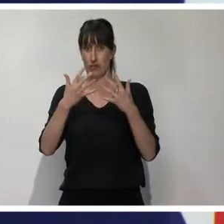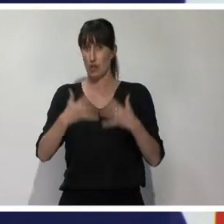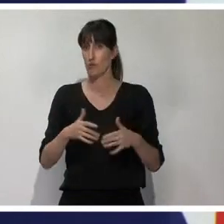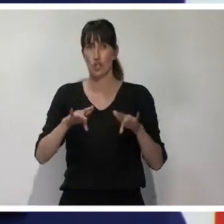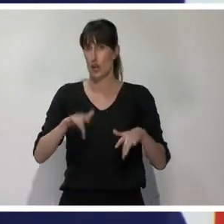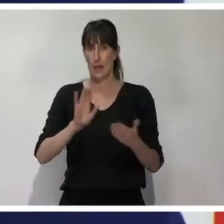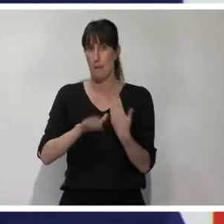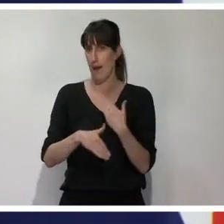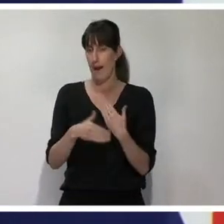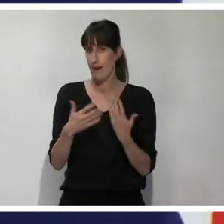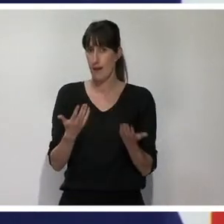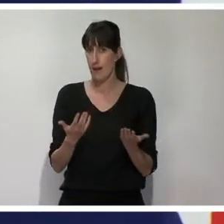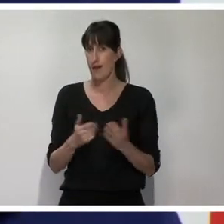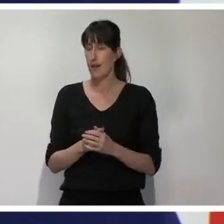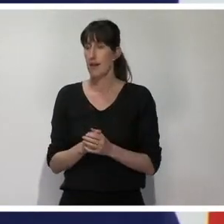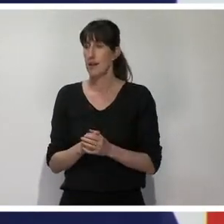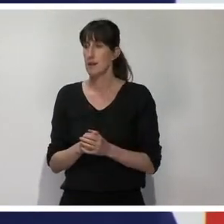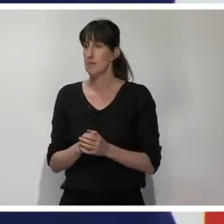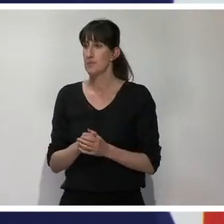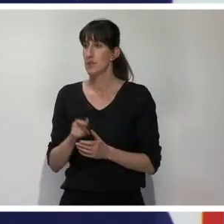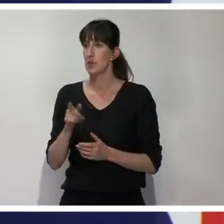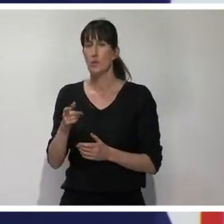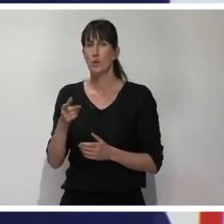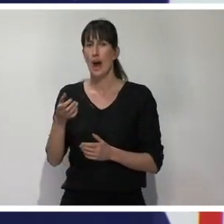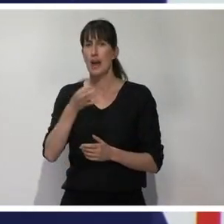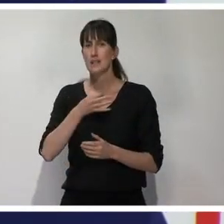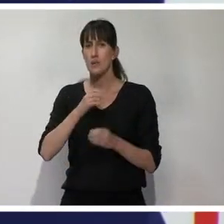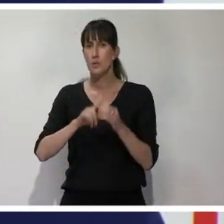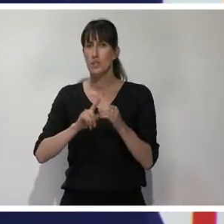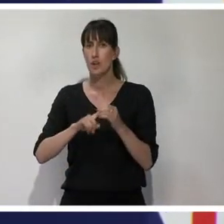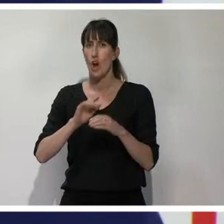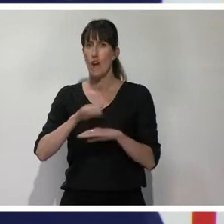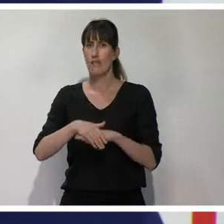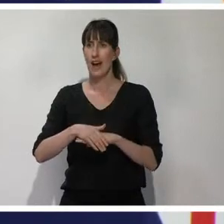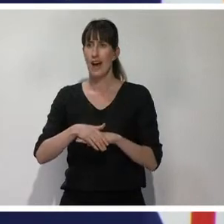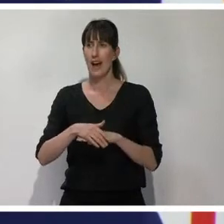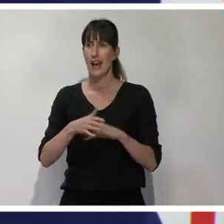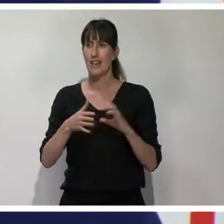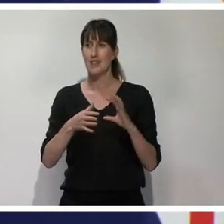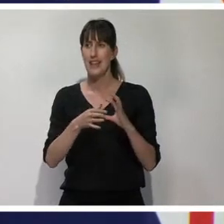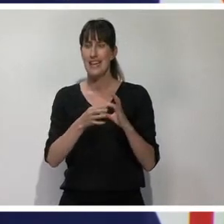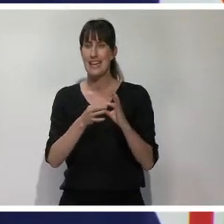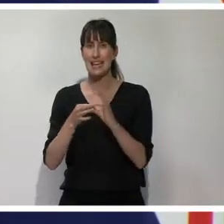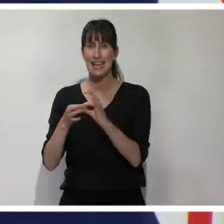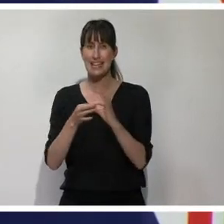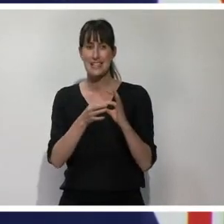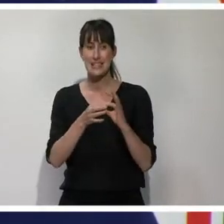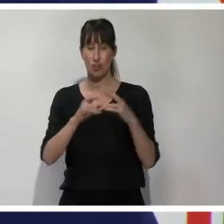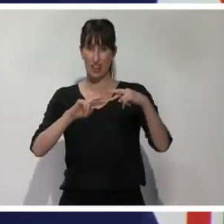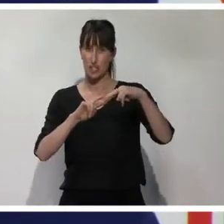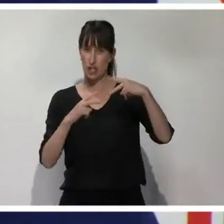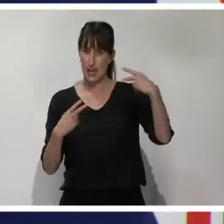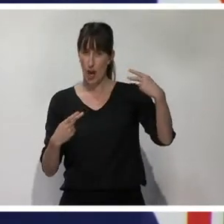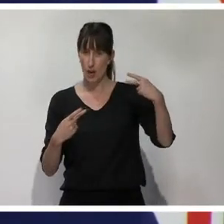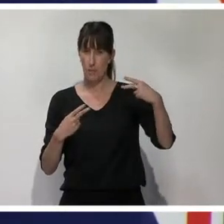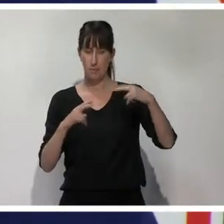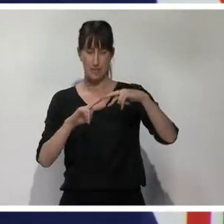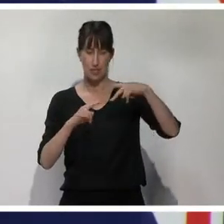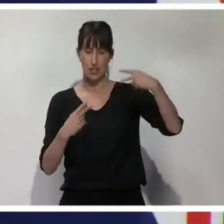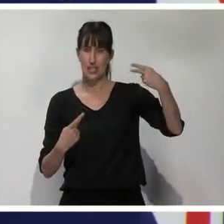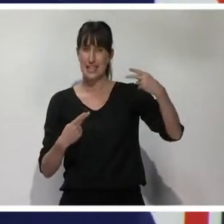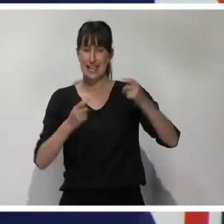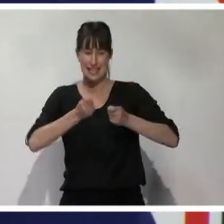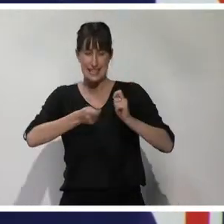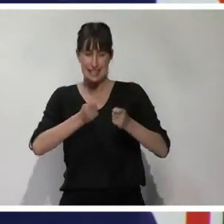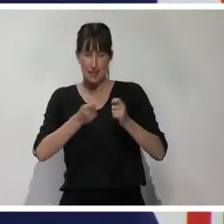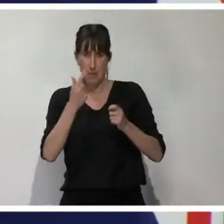cases. You asked the other question around links and some of the testing. The genome testing, we're expecting that